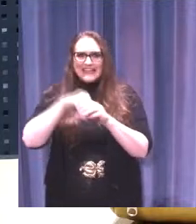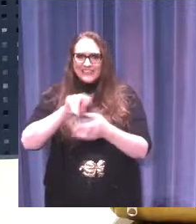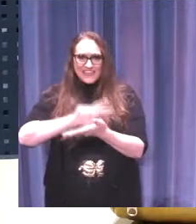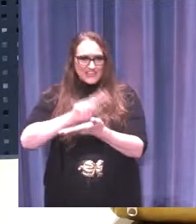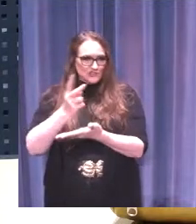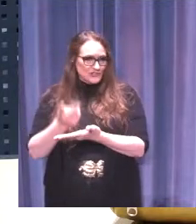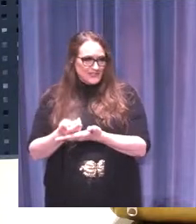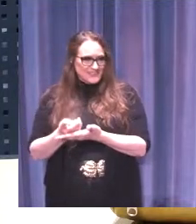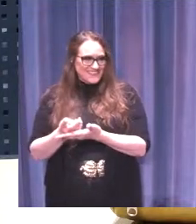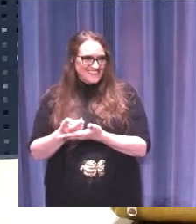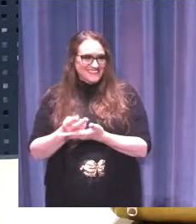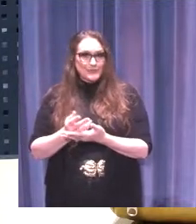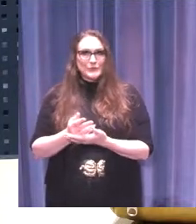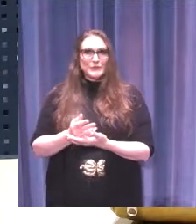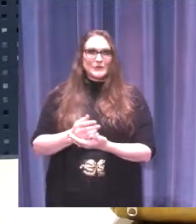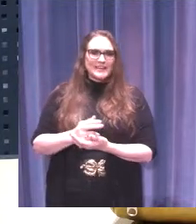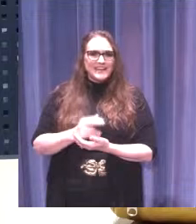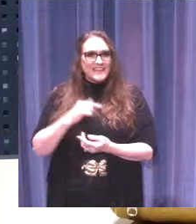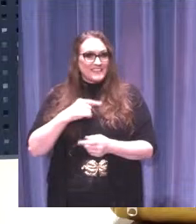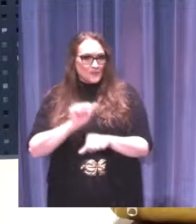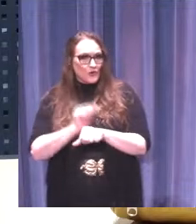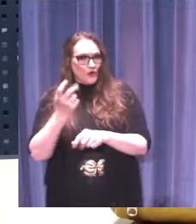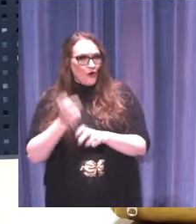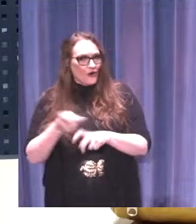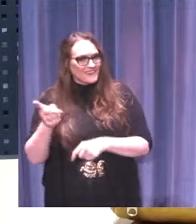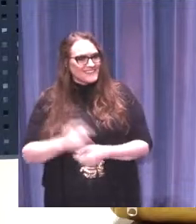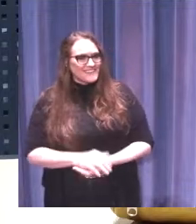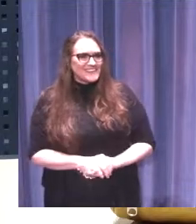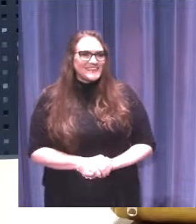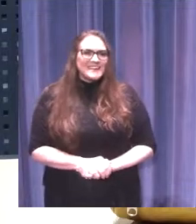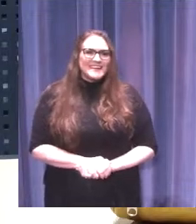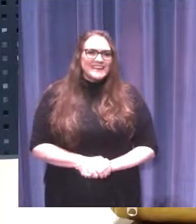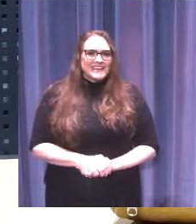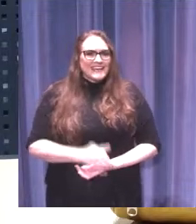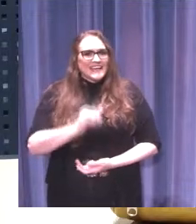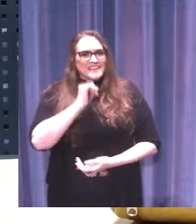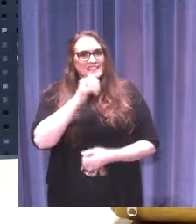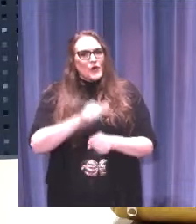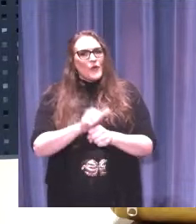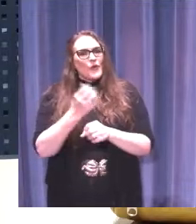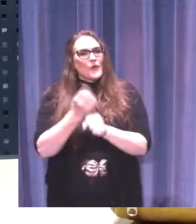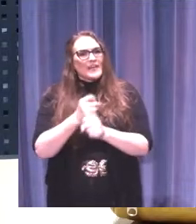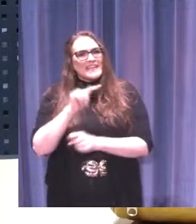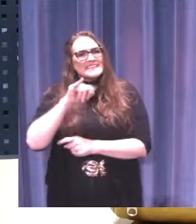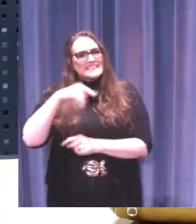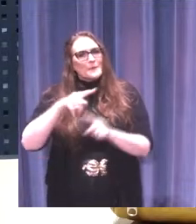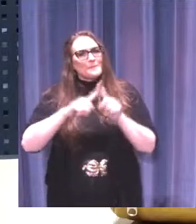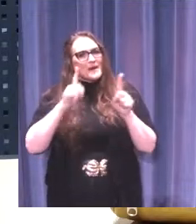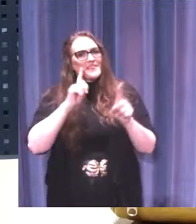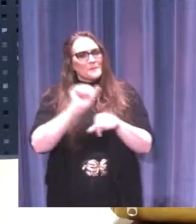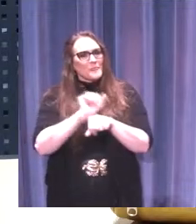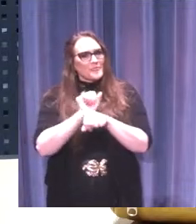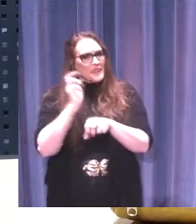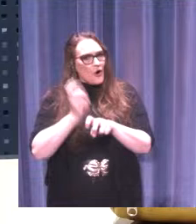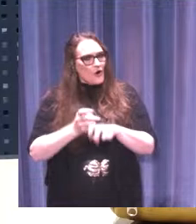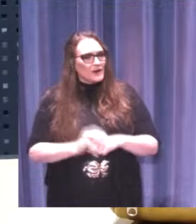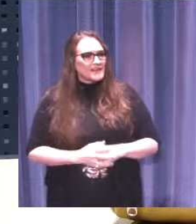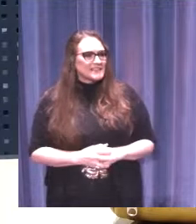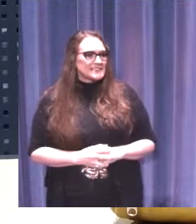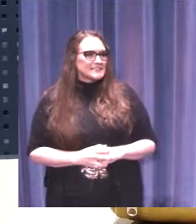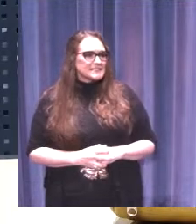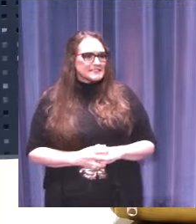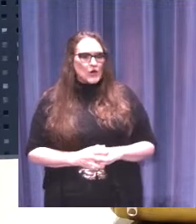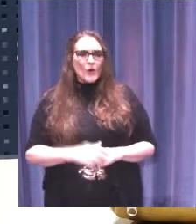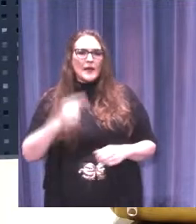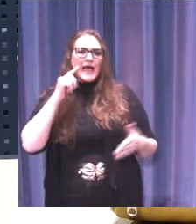kitchen. They work hard, so they don't get tips, but they work hard. So I'm